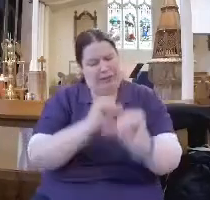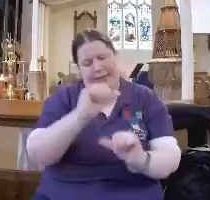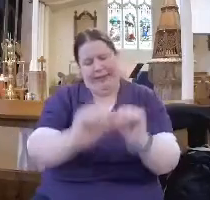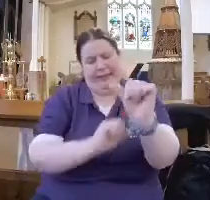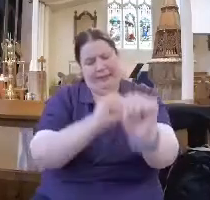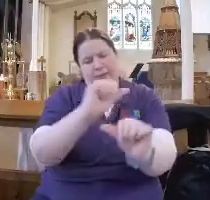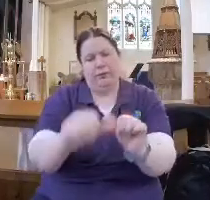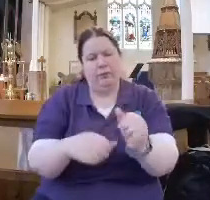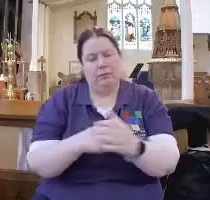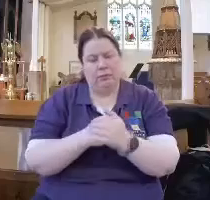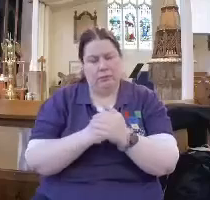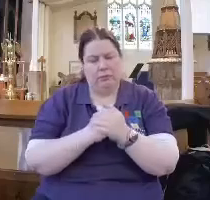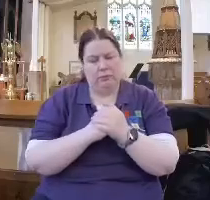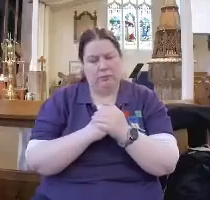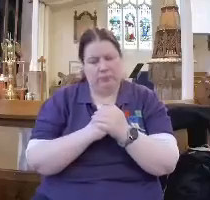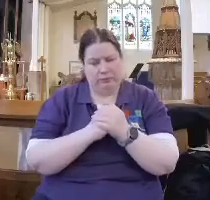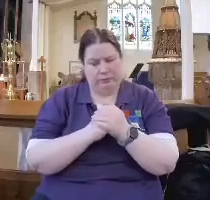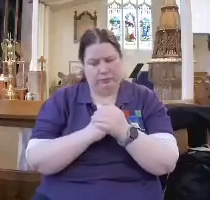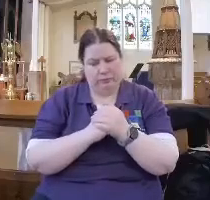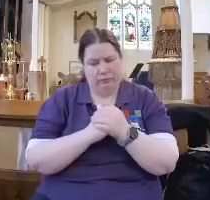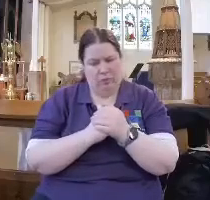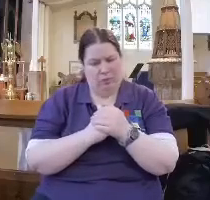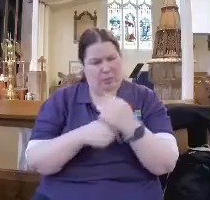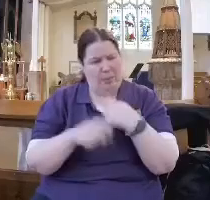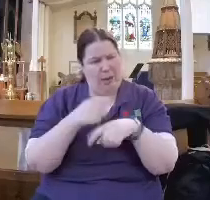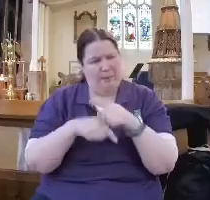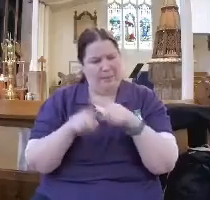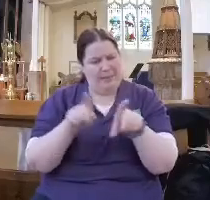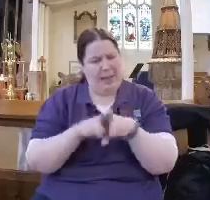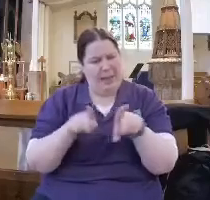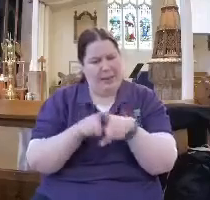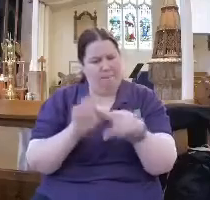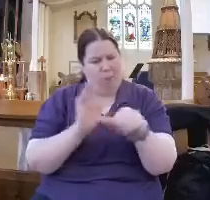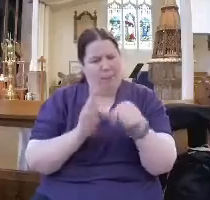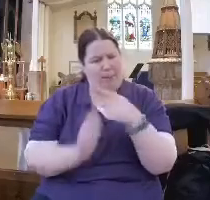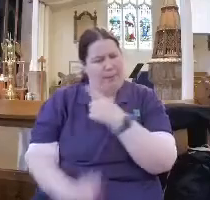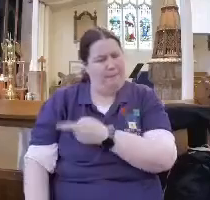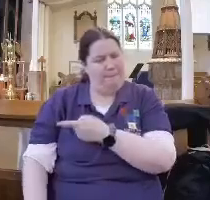into the sort of the pattern that I've been talking about?